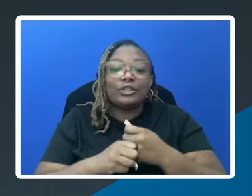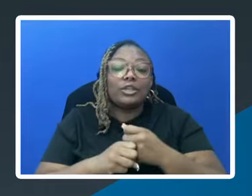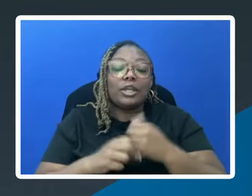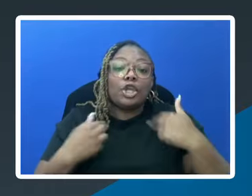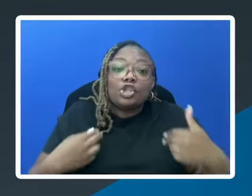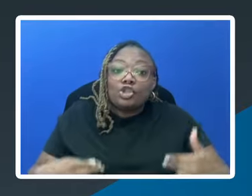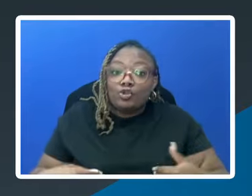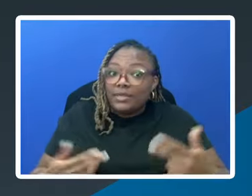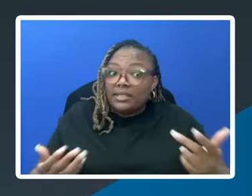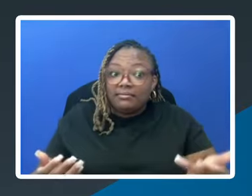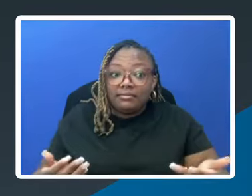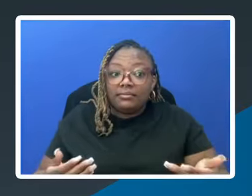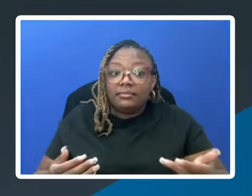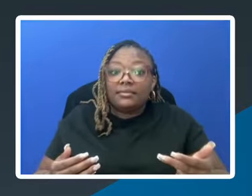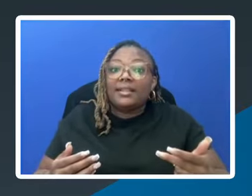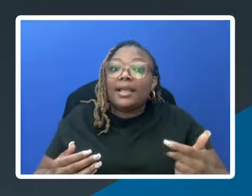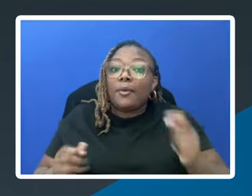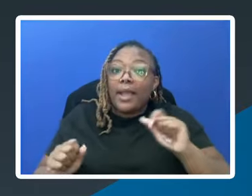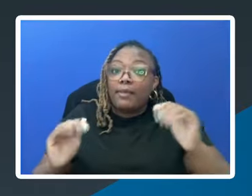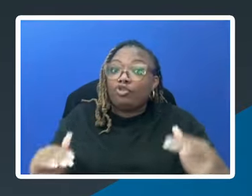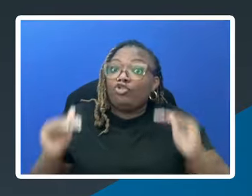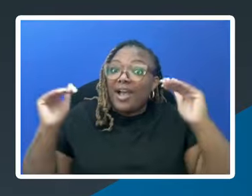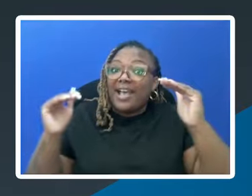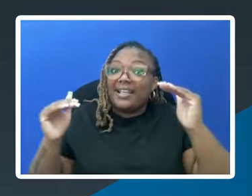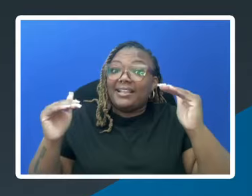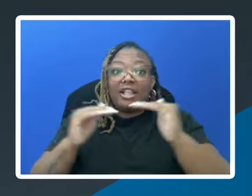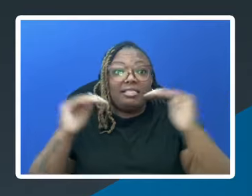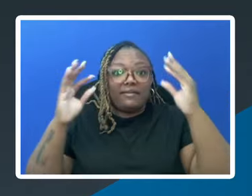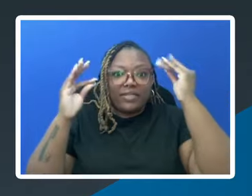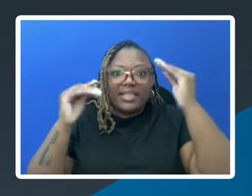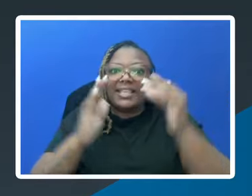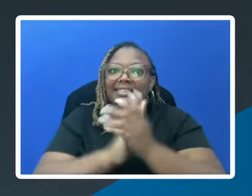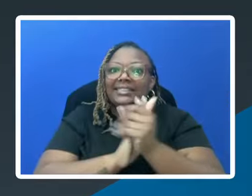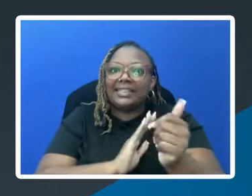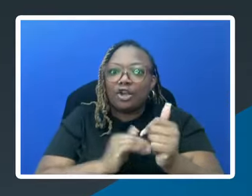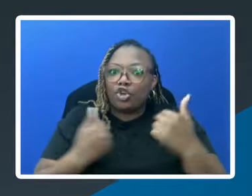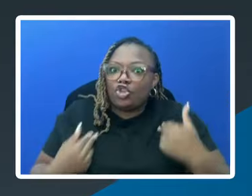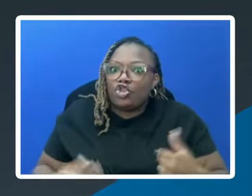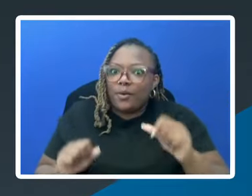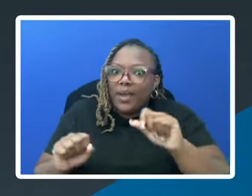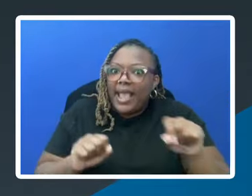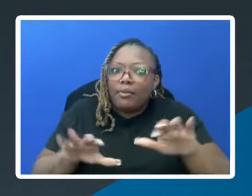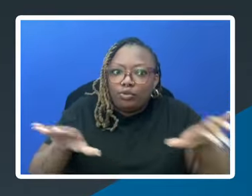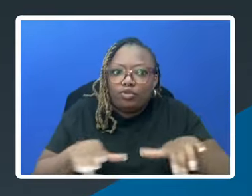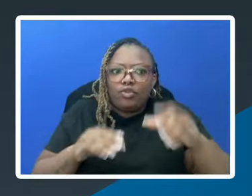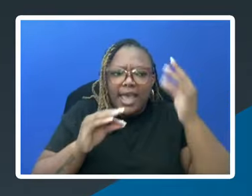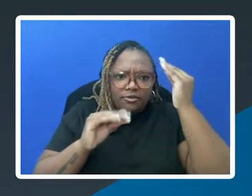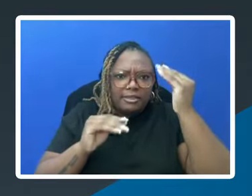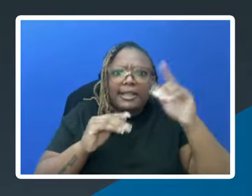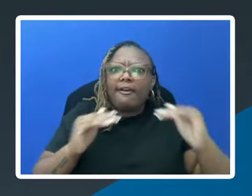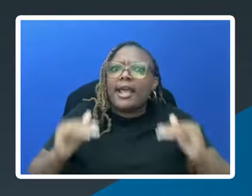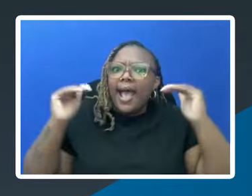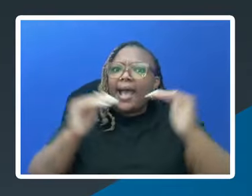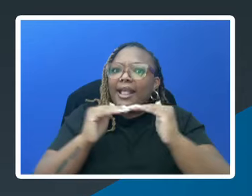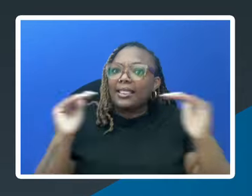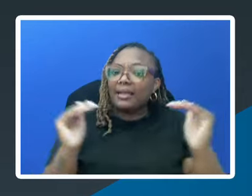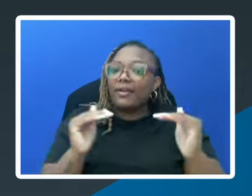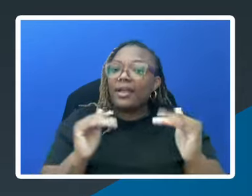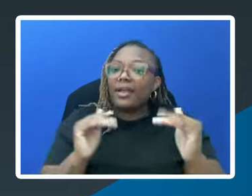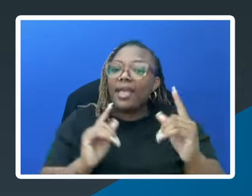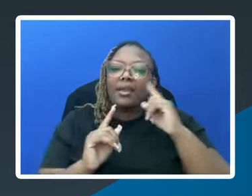on higher level thinking. If there was a higher level thinking skill to do, it was humans. Humans were the ones that had to do it. And I don't think we spend enough time